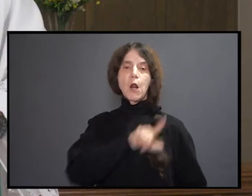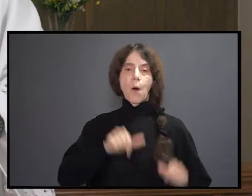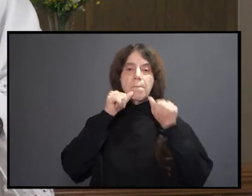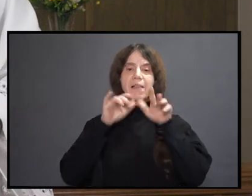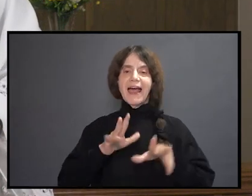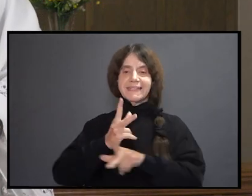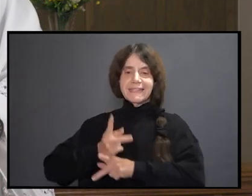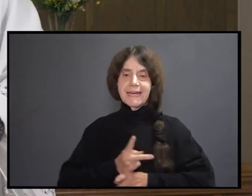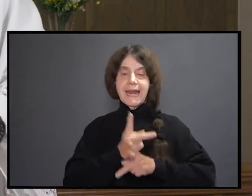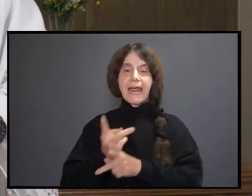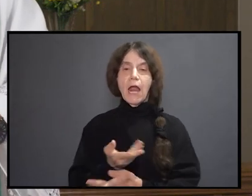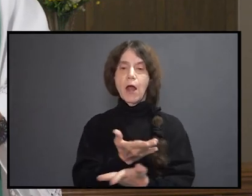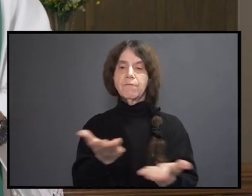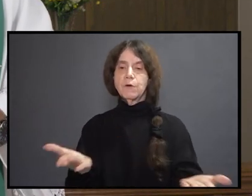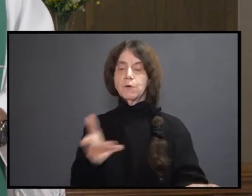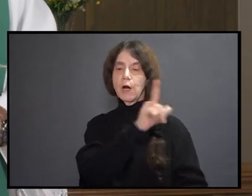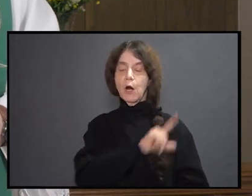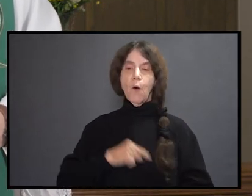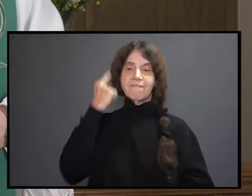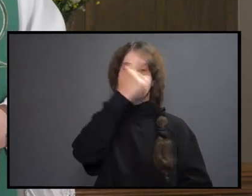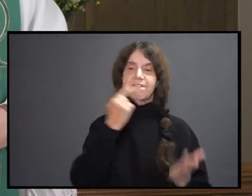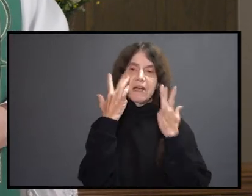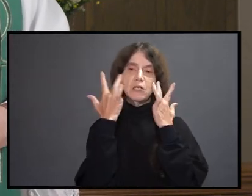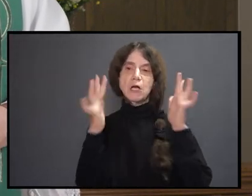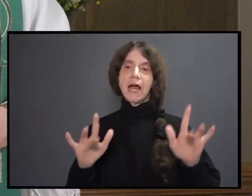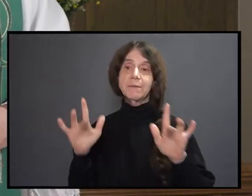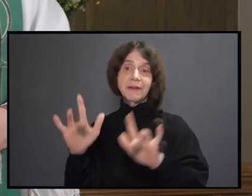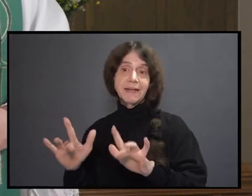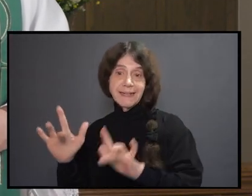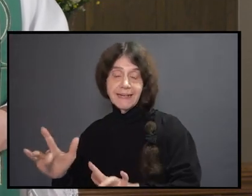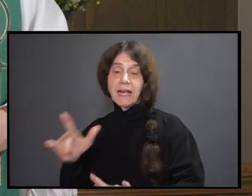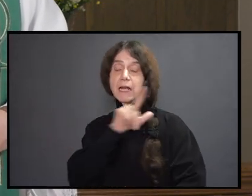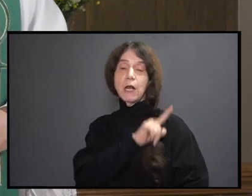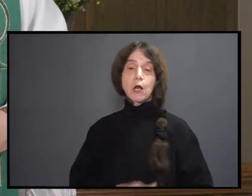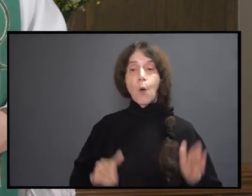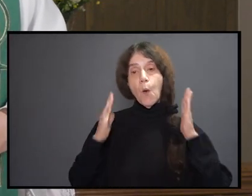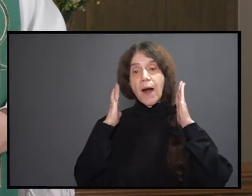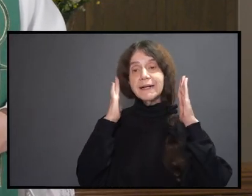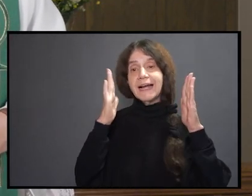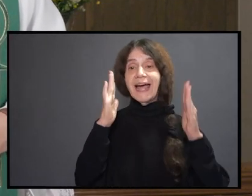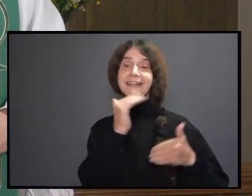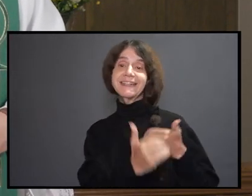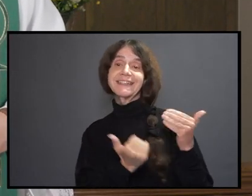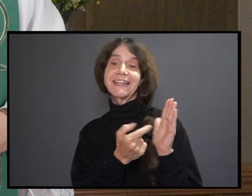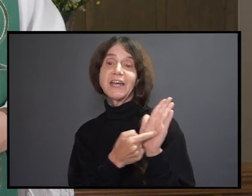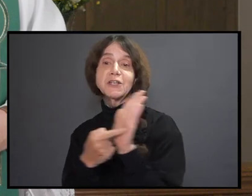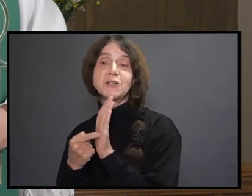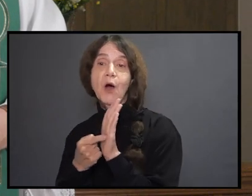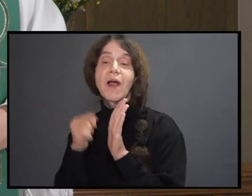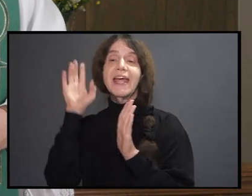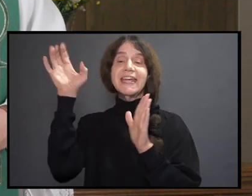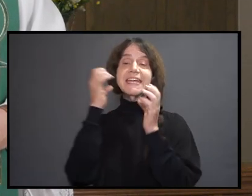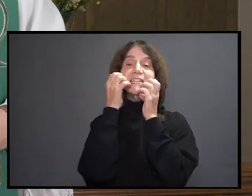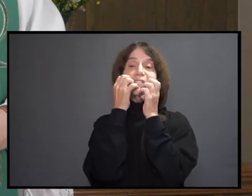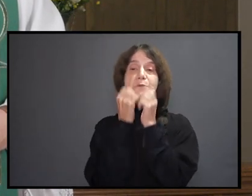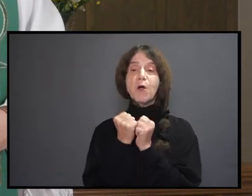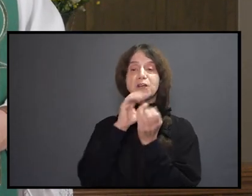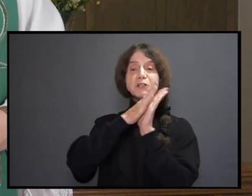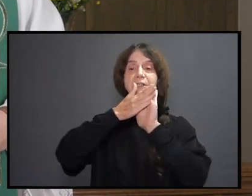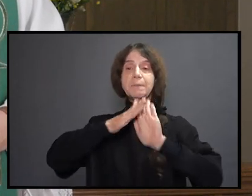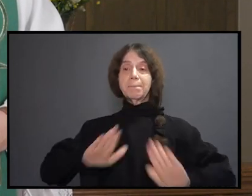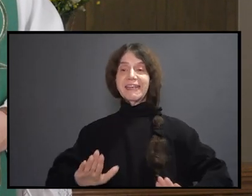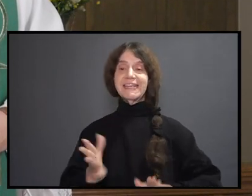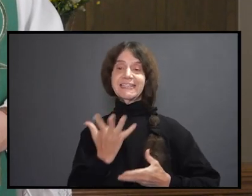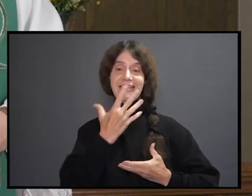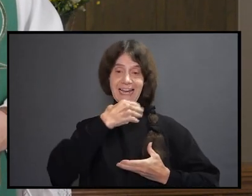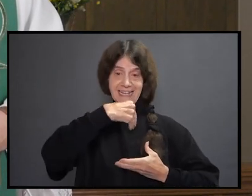The Lord bless you and keep you. The Lord make his face to shine on you and be gracious unto you. The Lord look upon